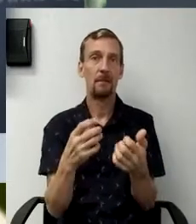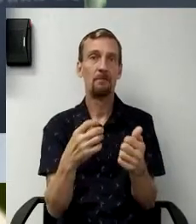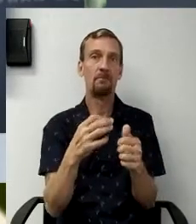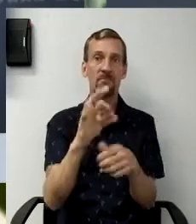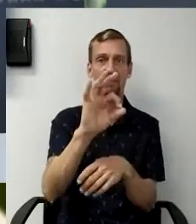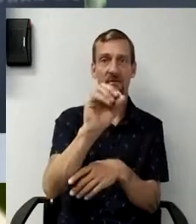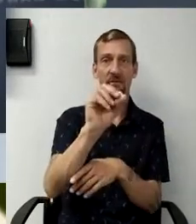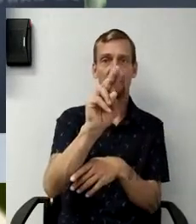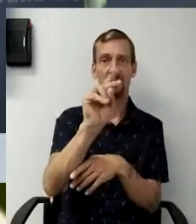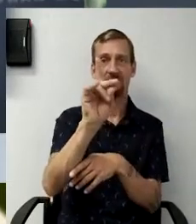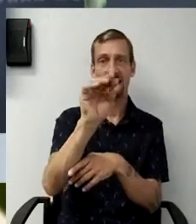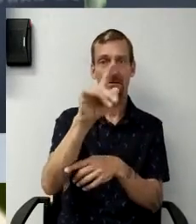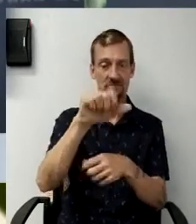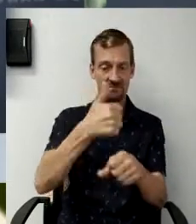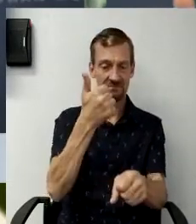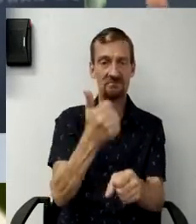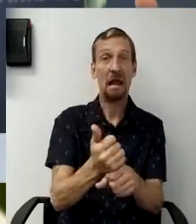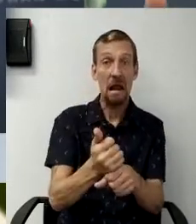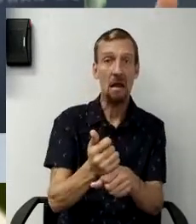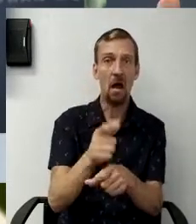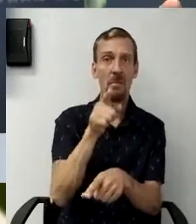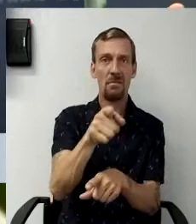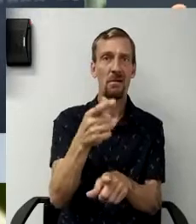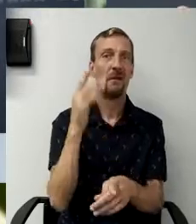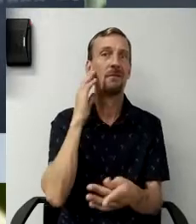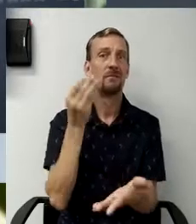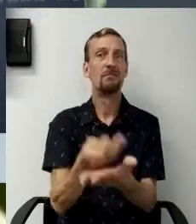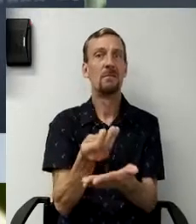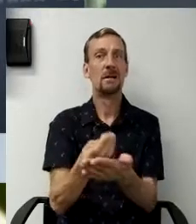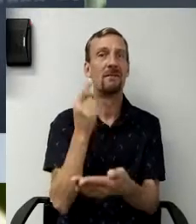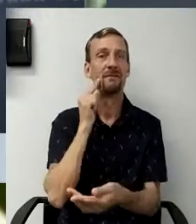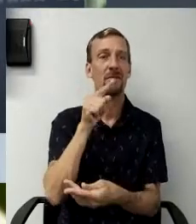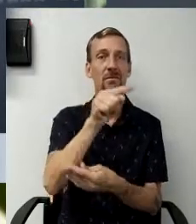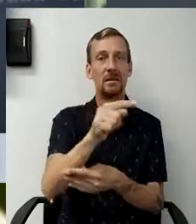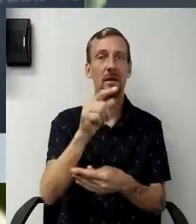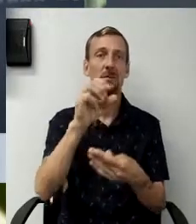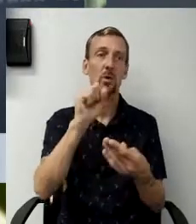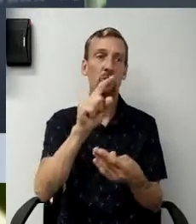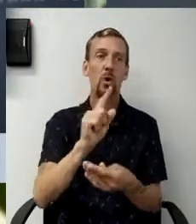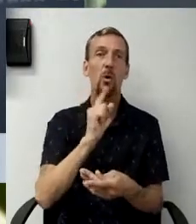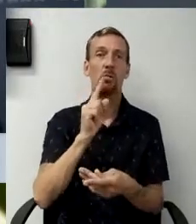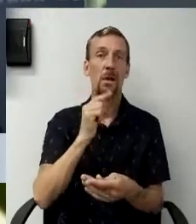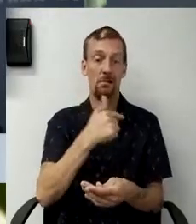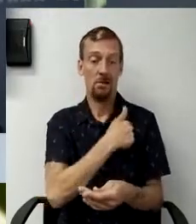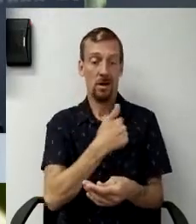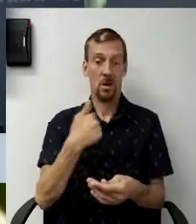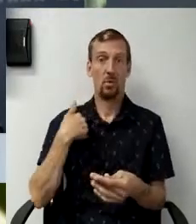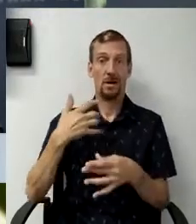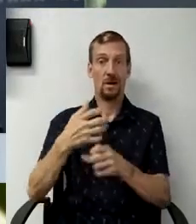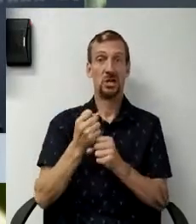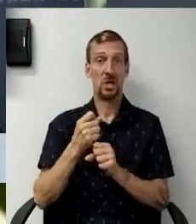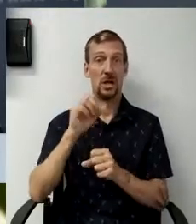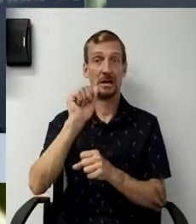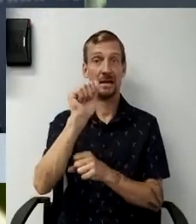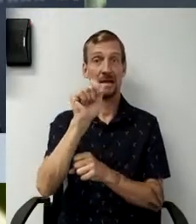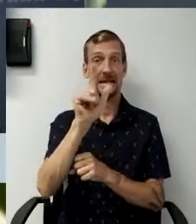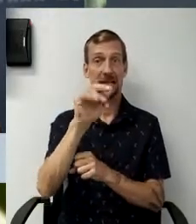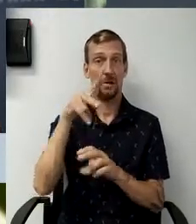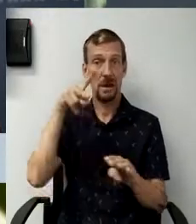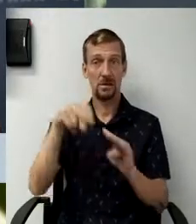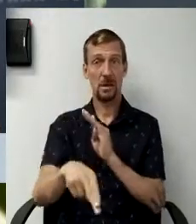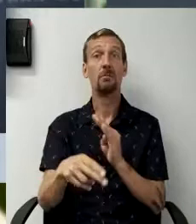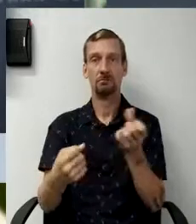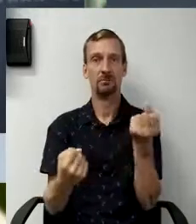created this fund to help them. So those salary cuts that the executive team took were helping support